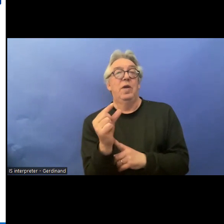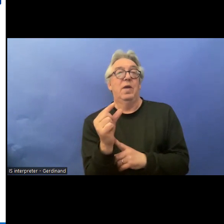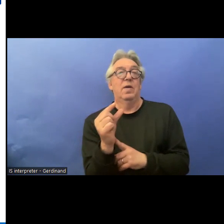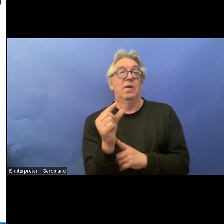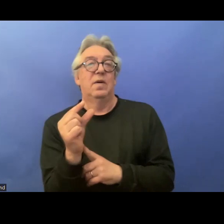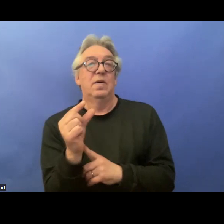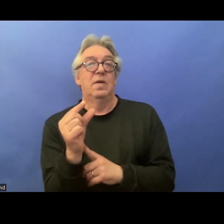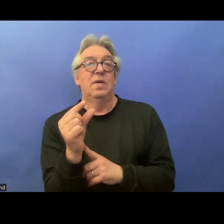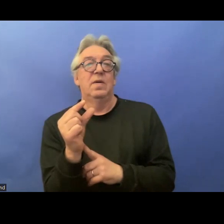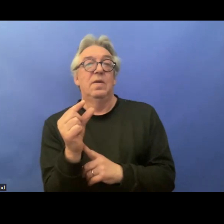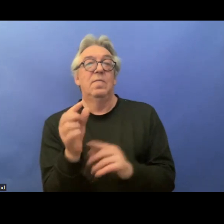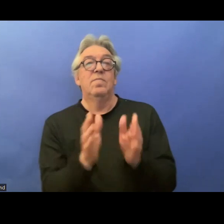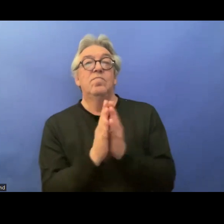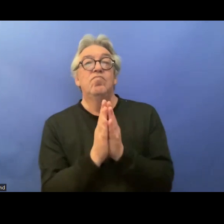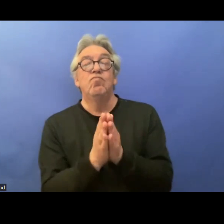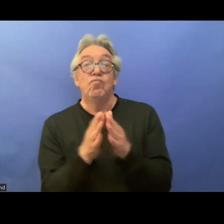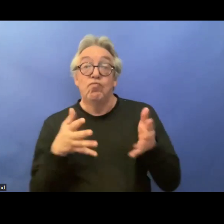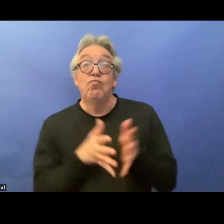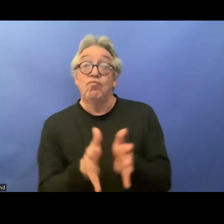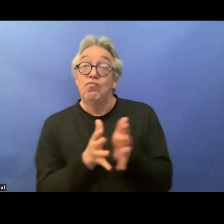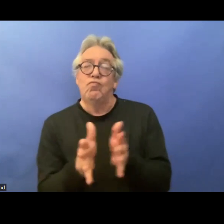DIWG was established in